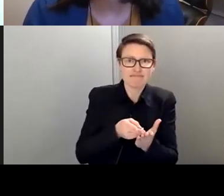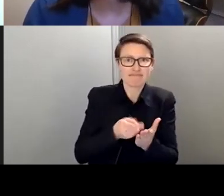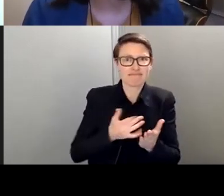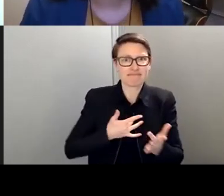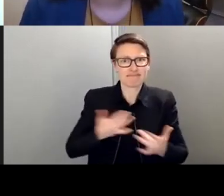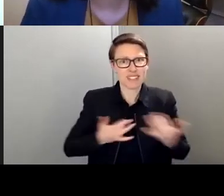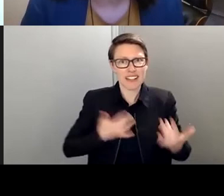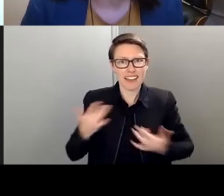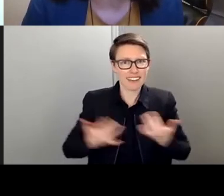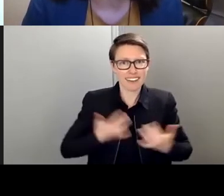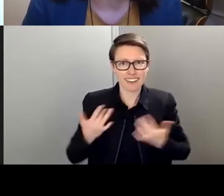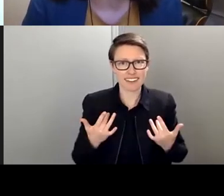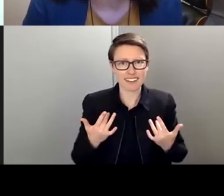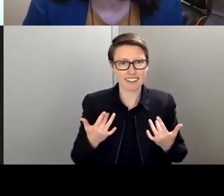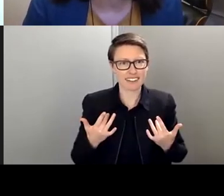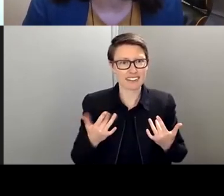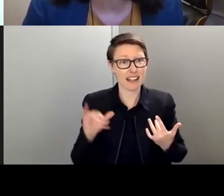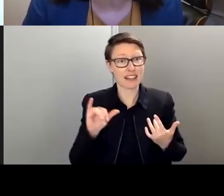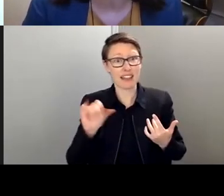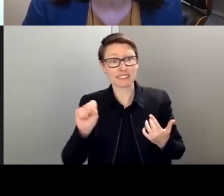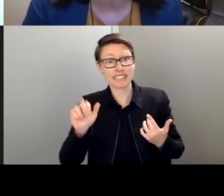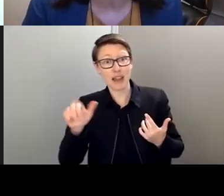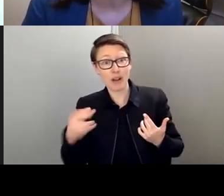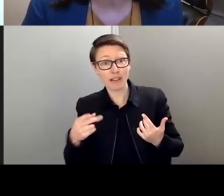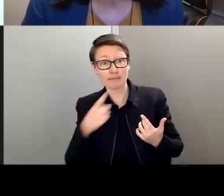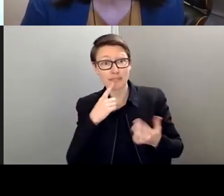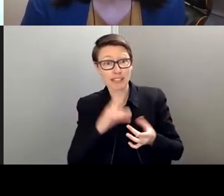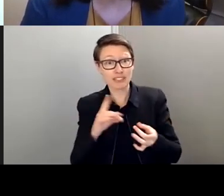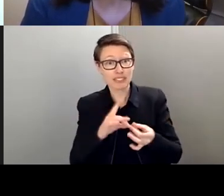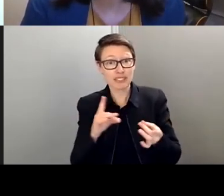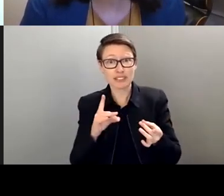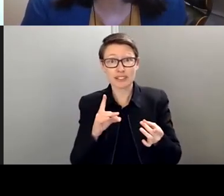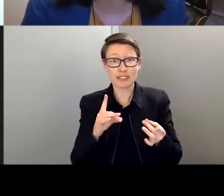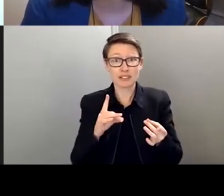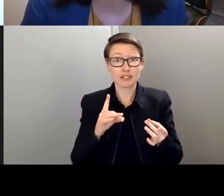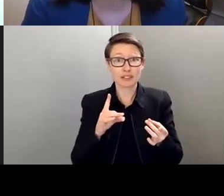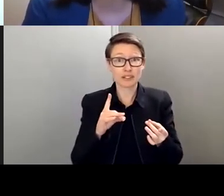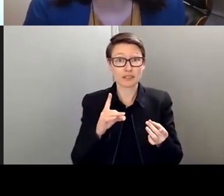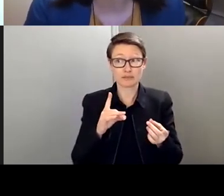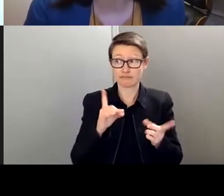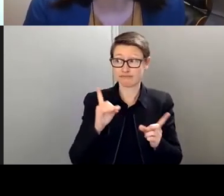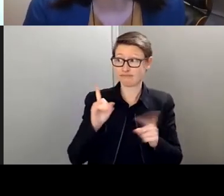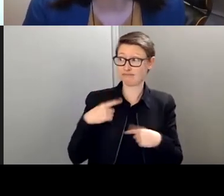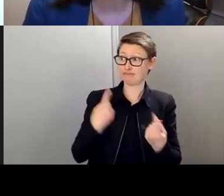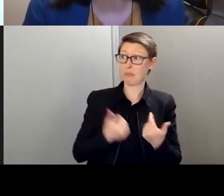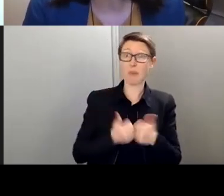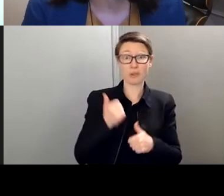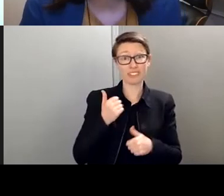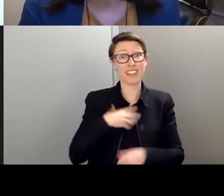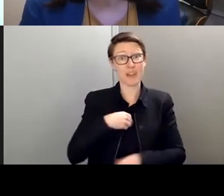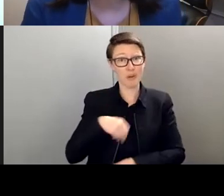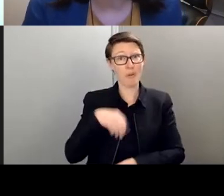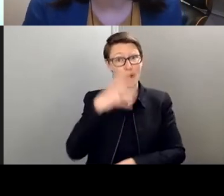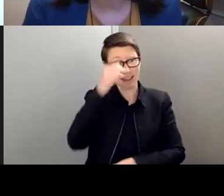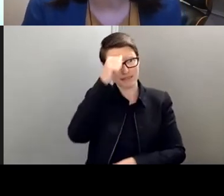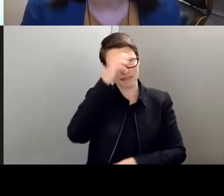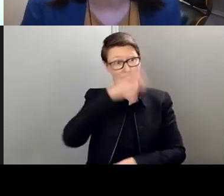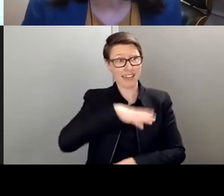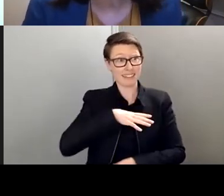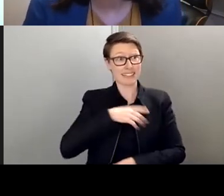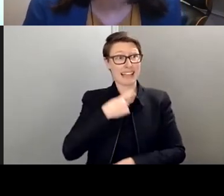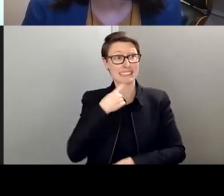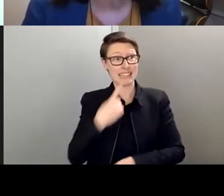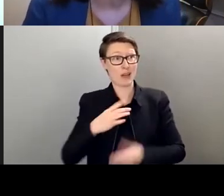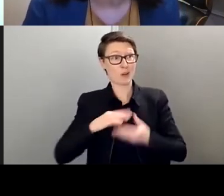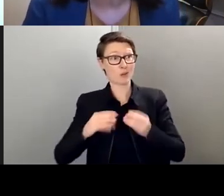point, there have been traditionally mostly white males telling young girls' story and other